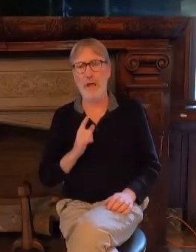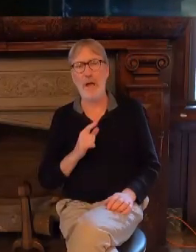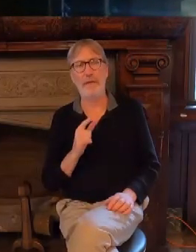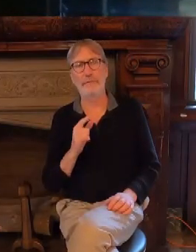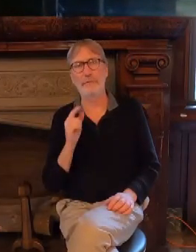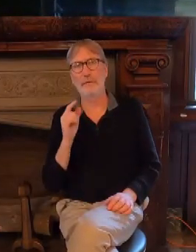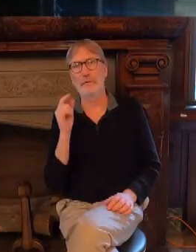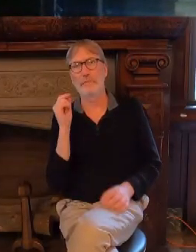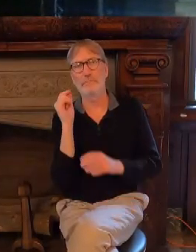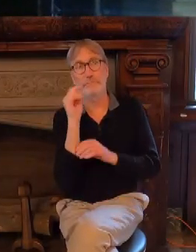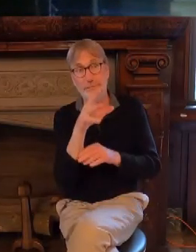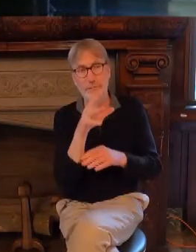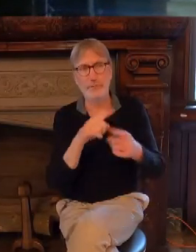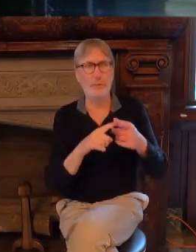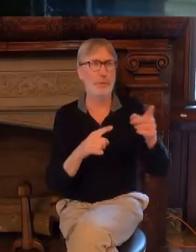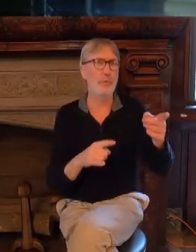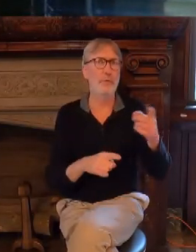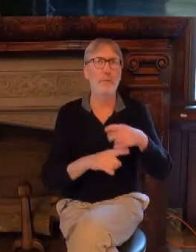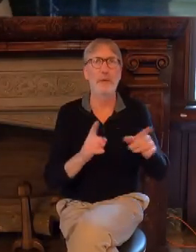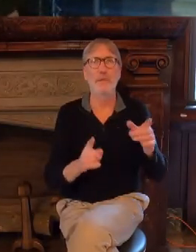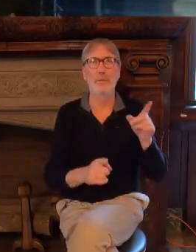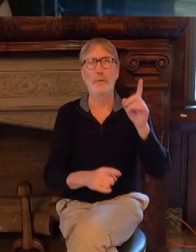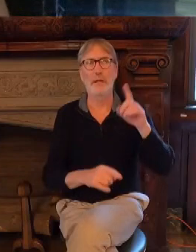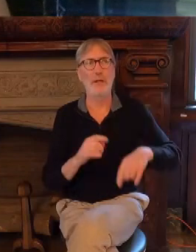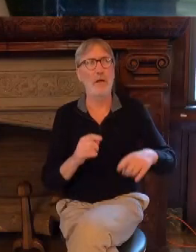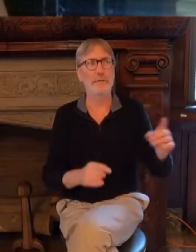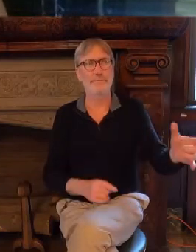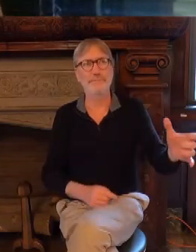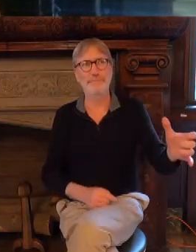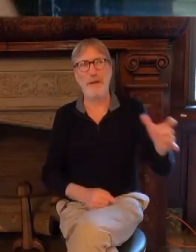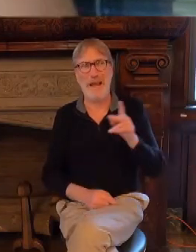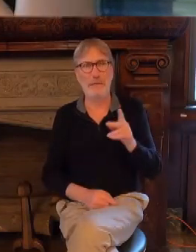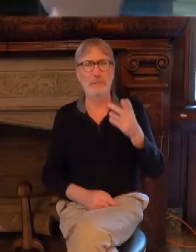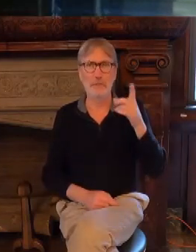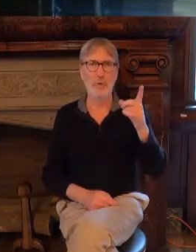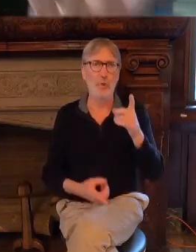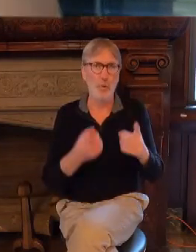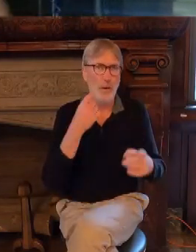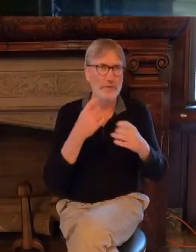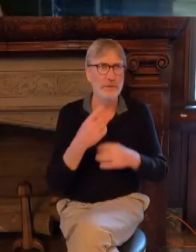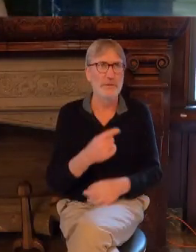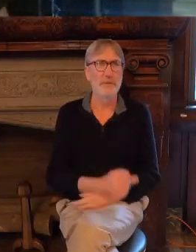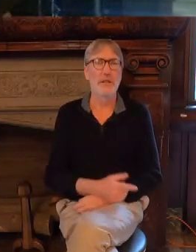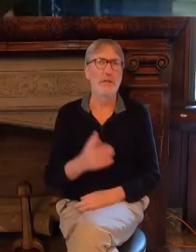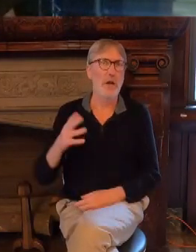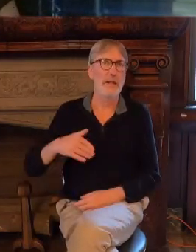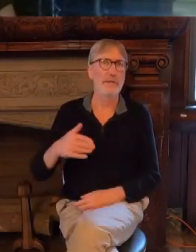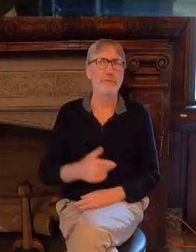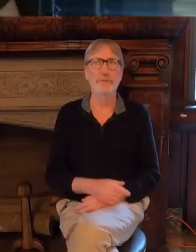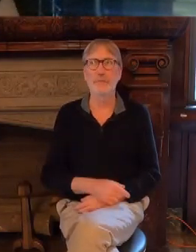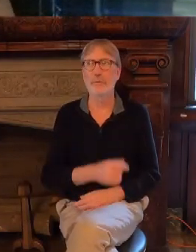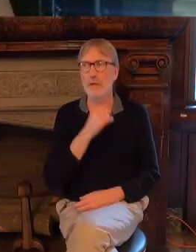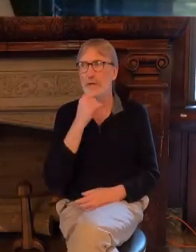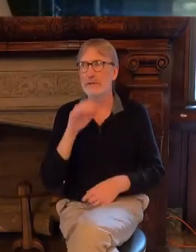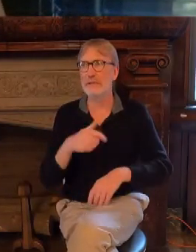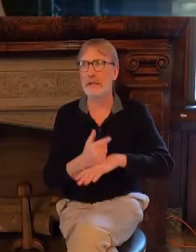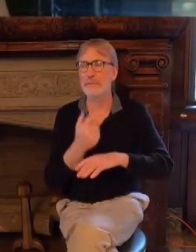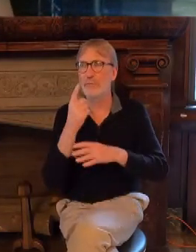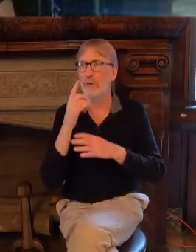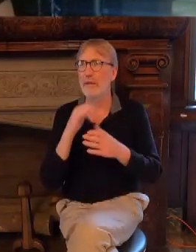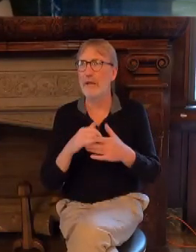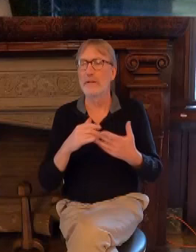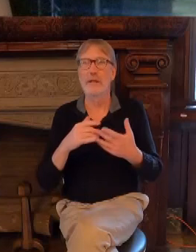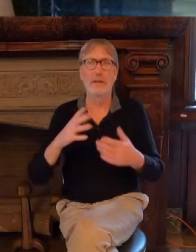you, but unfortunately, we cannot have you interact back with us. We aren't set up for that yet,